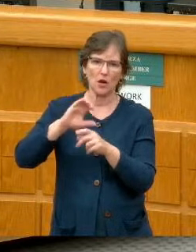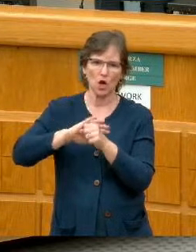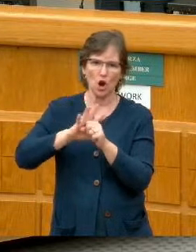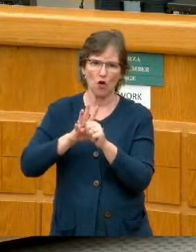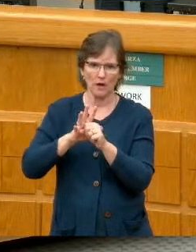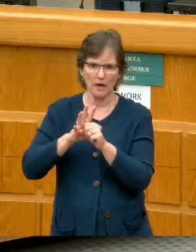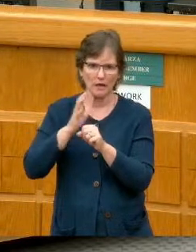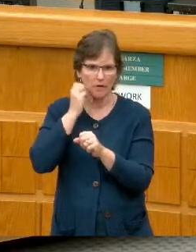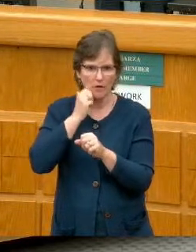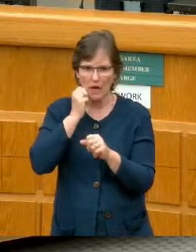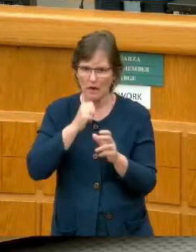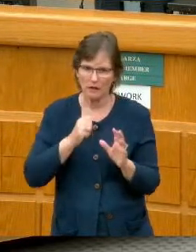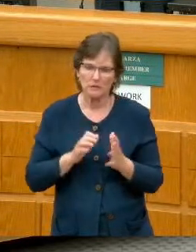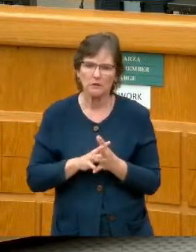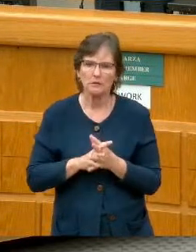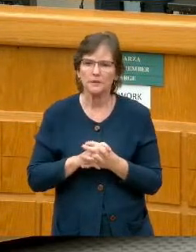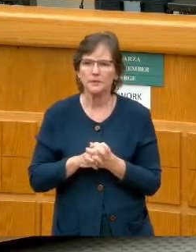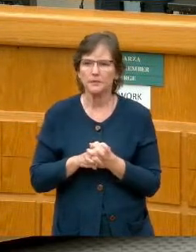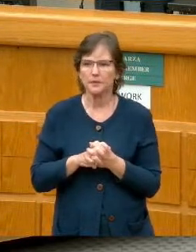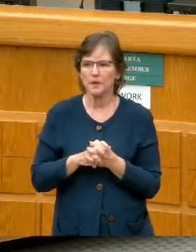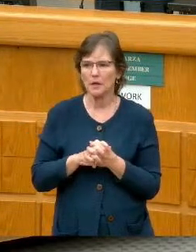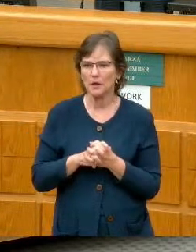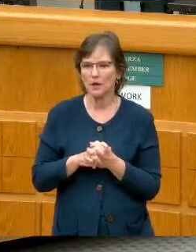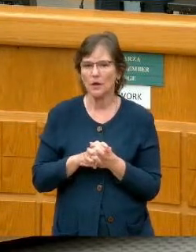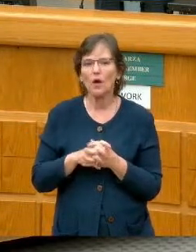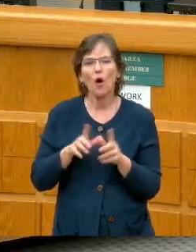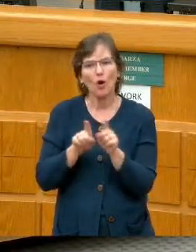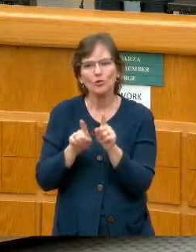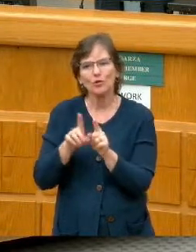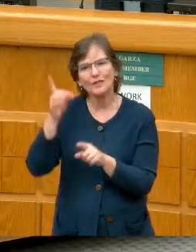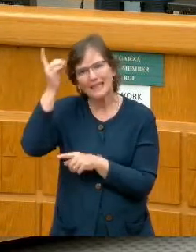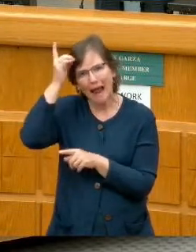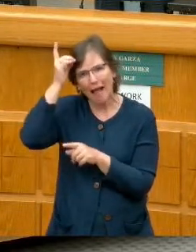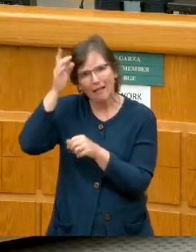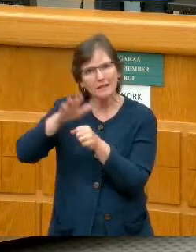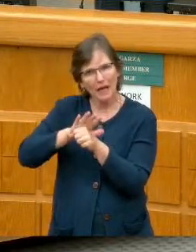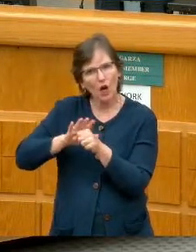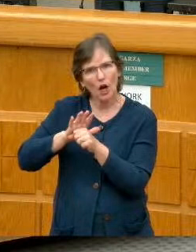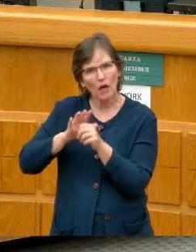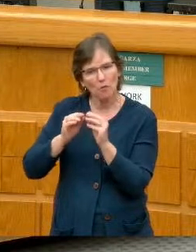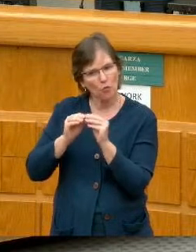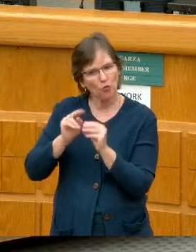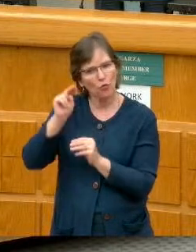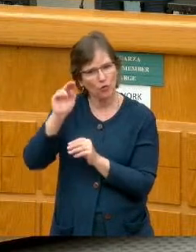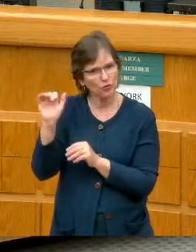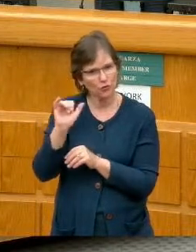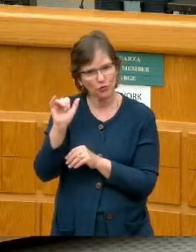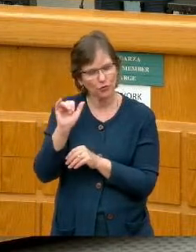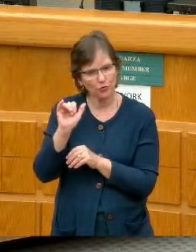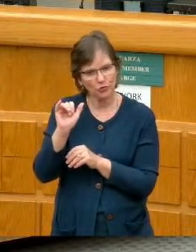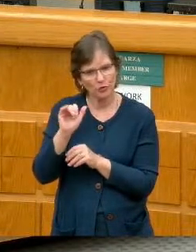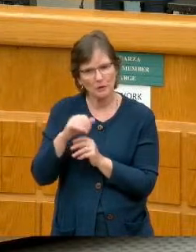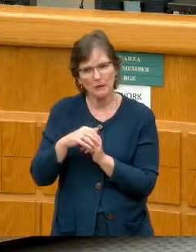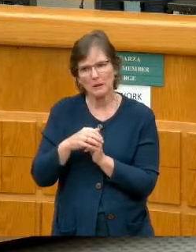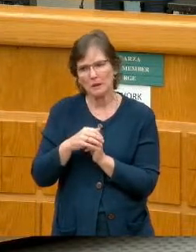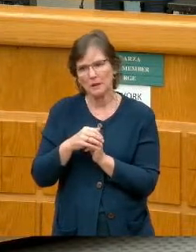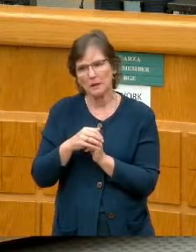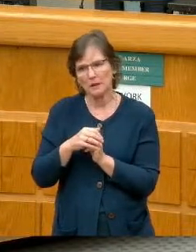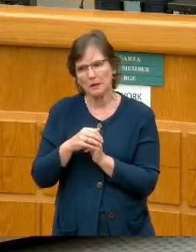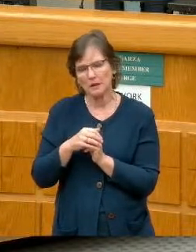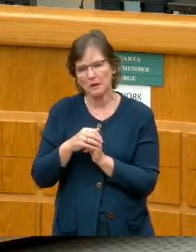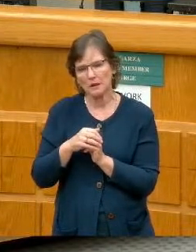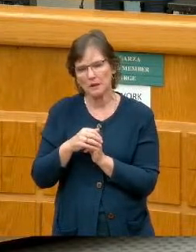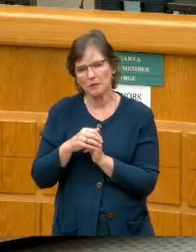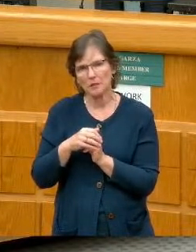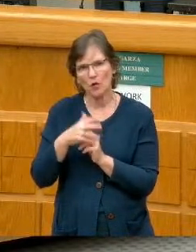capita. Also in Dallas. So those are 3 of our 4 northernmost public